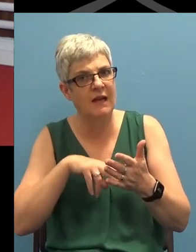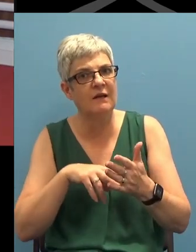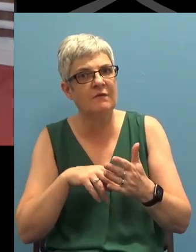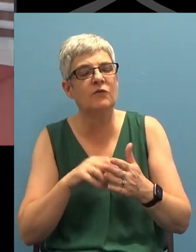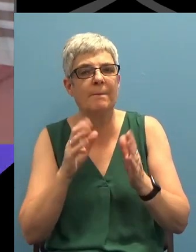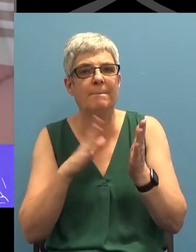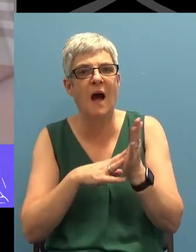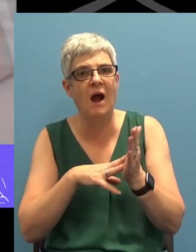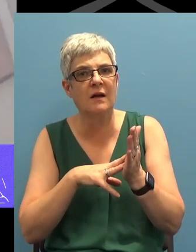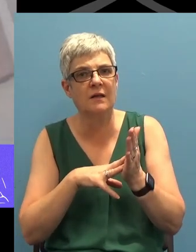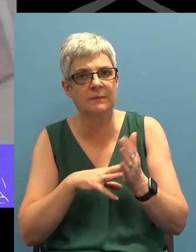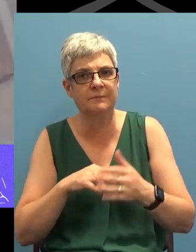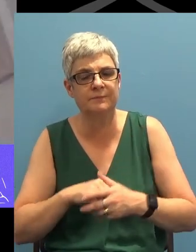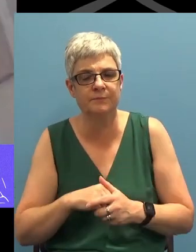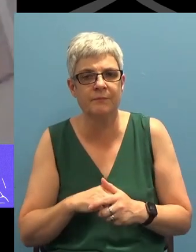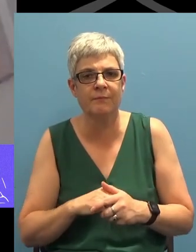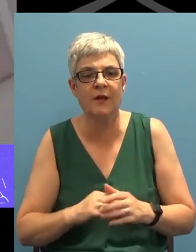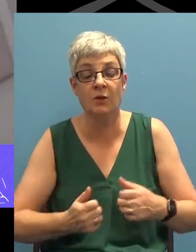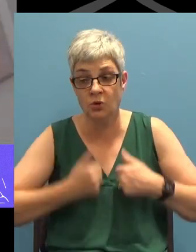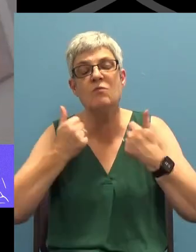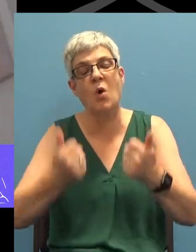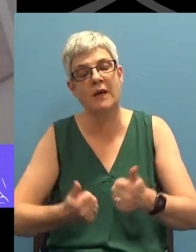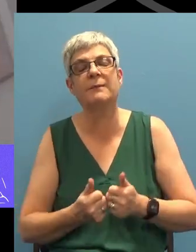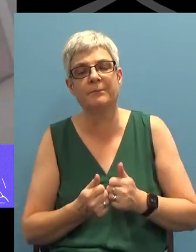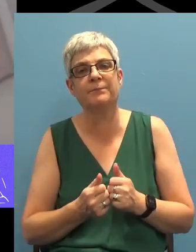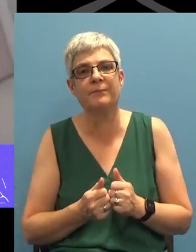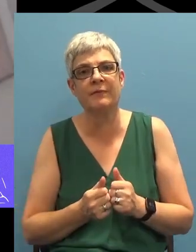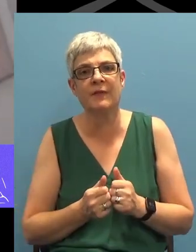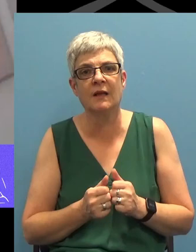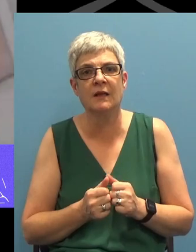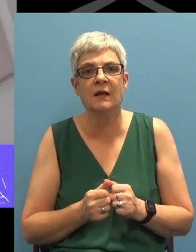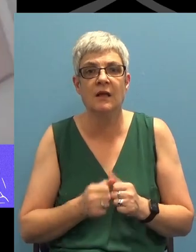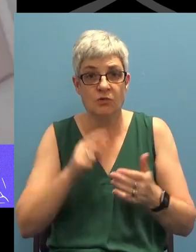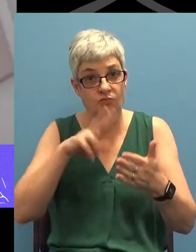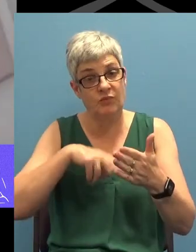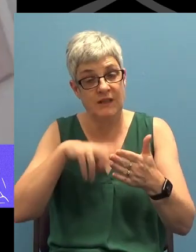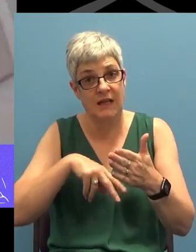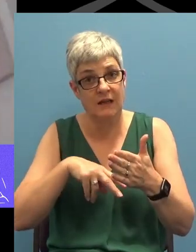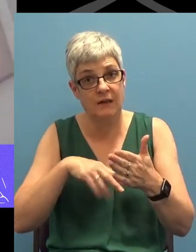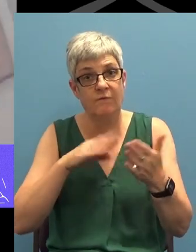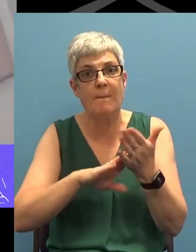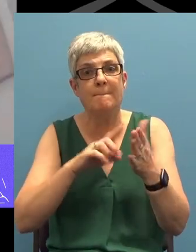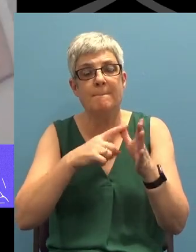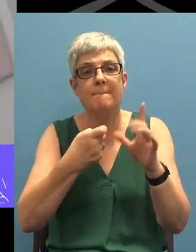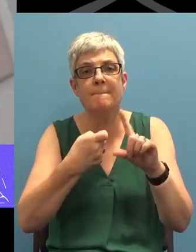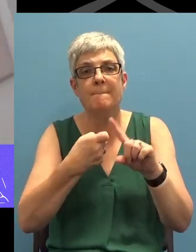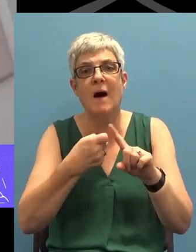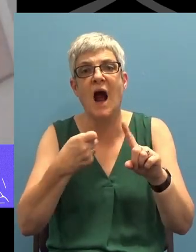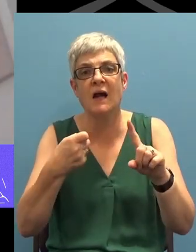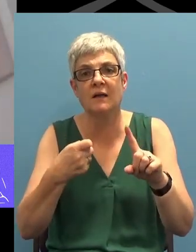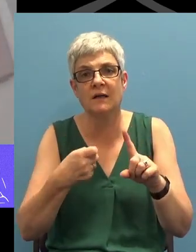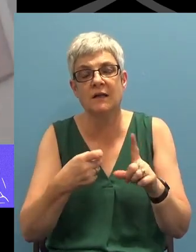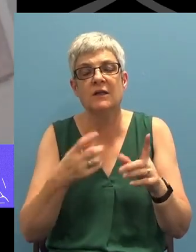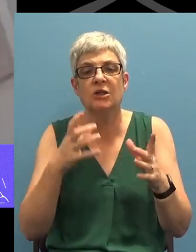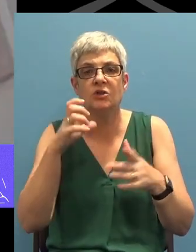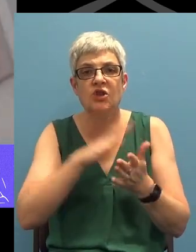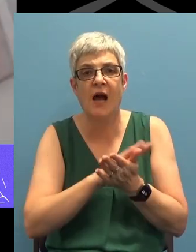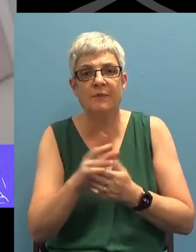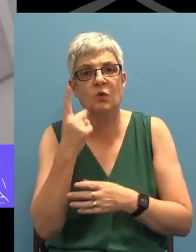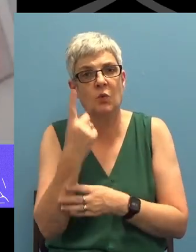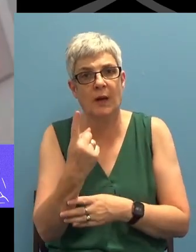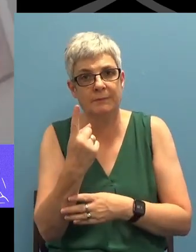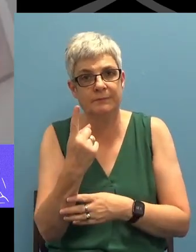Gospel. Good morning. The first reading this morning is from Mark's Gospel, chapter